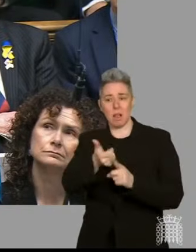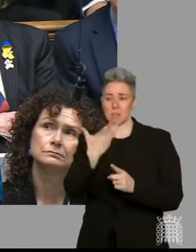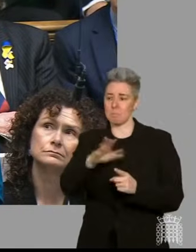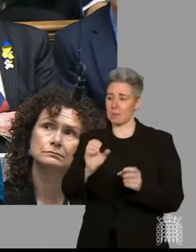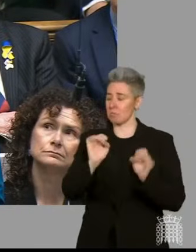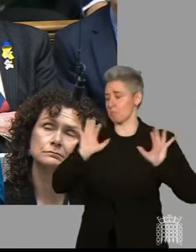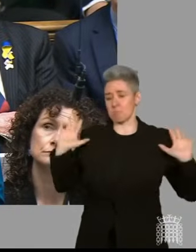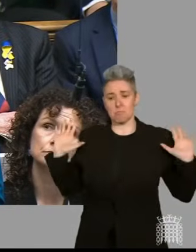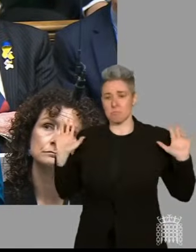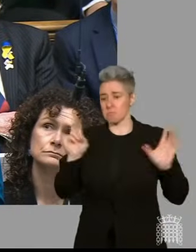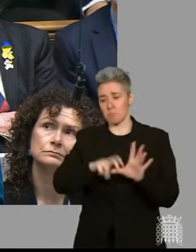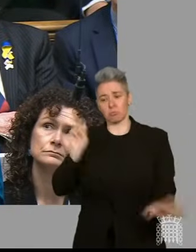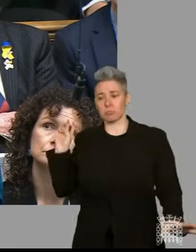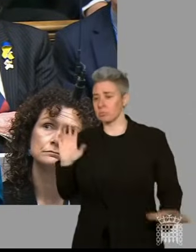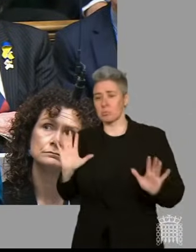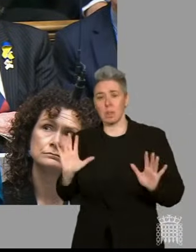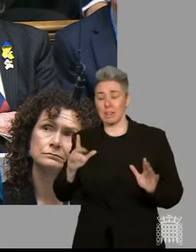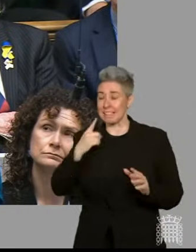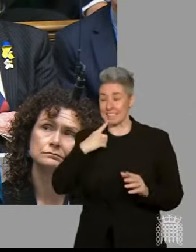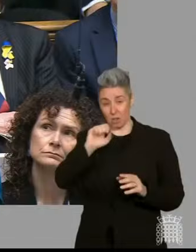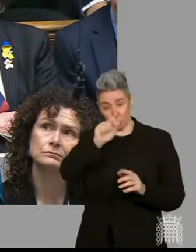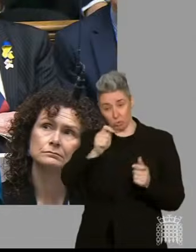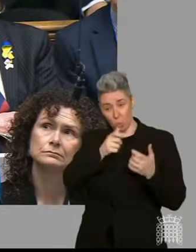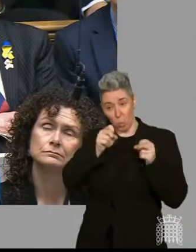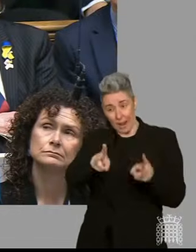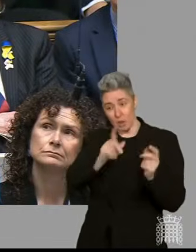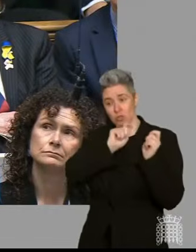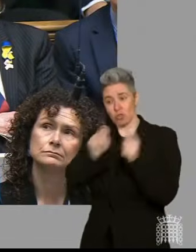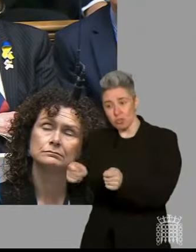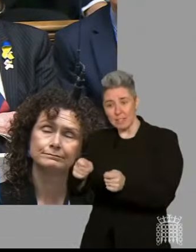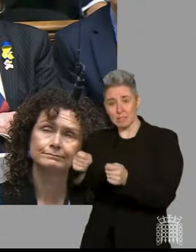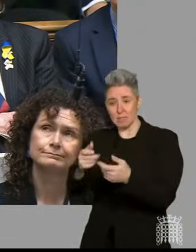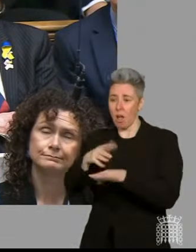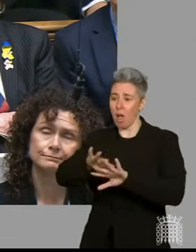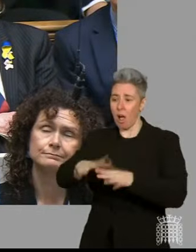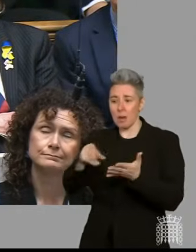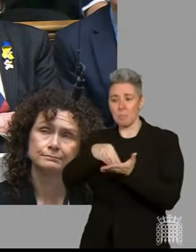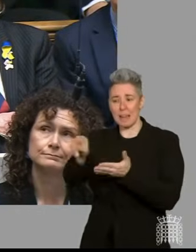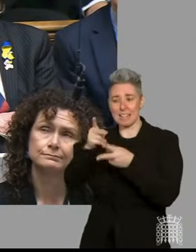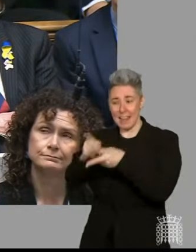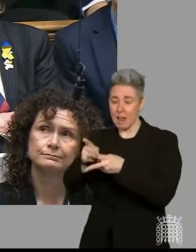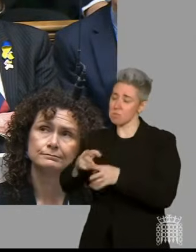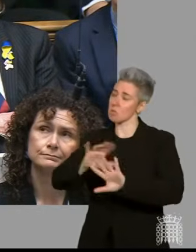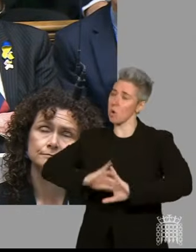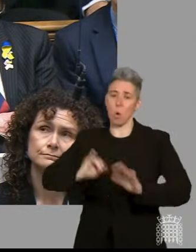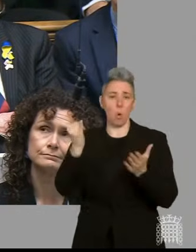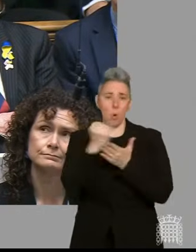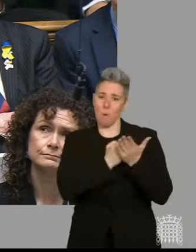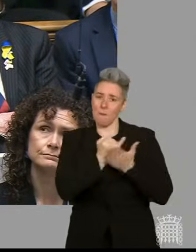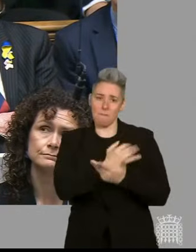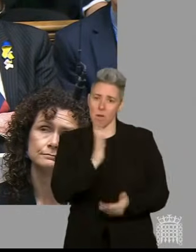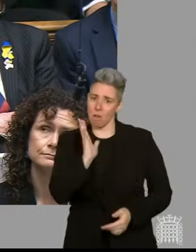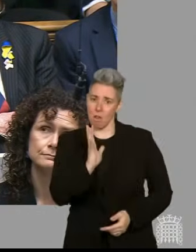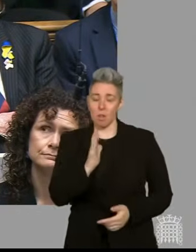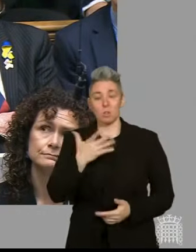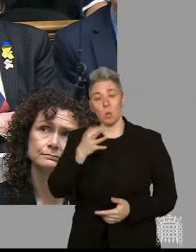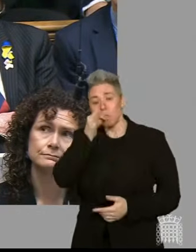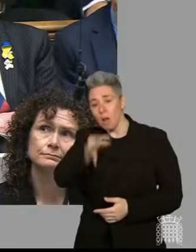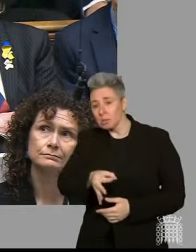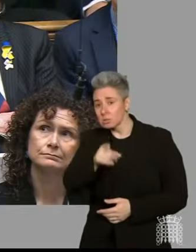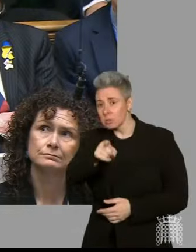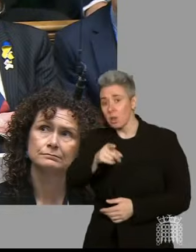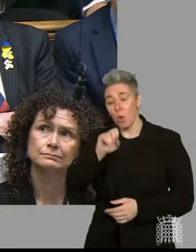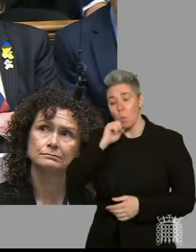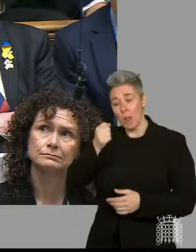So will the Deputy Prime Minister apologise to all those unpaid carers who have been failed by his government and commit to a